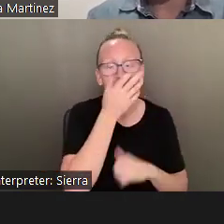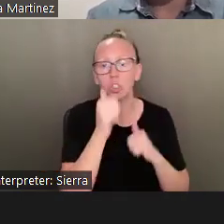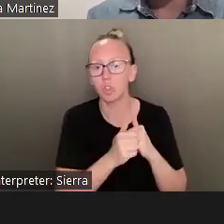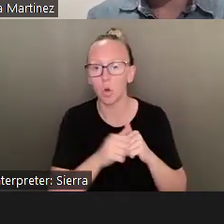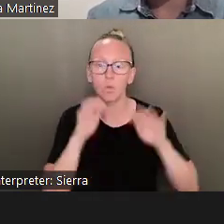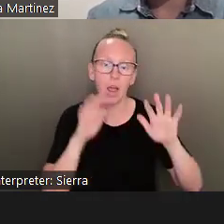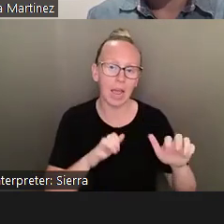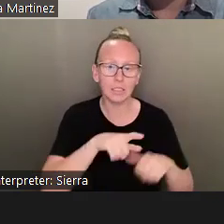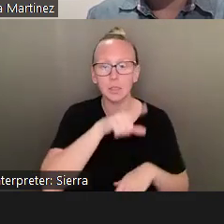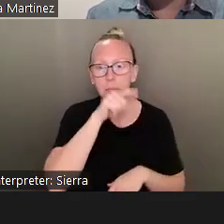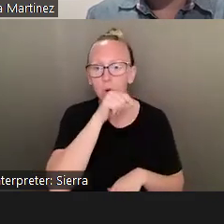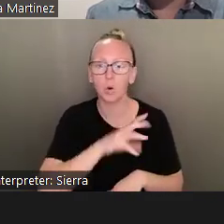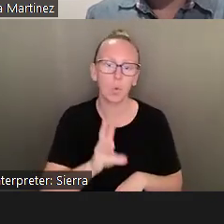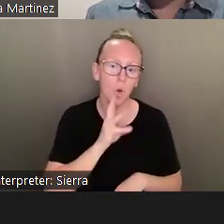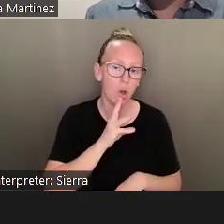and water.